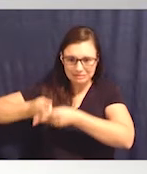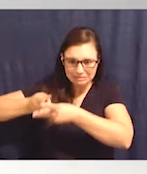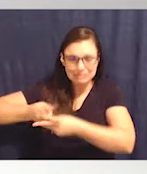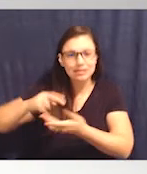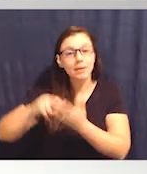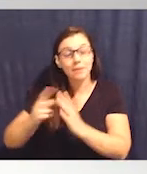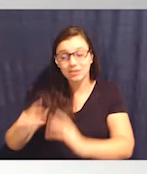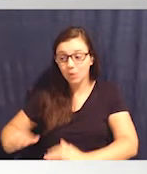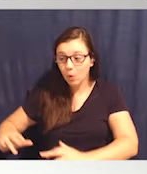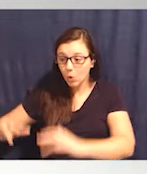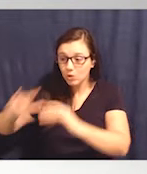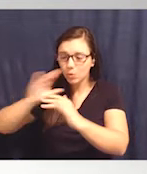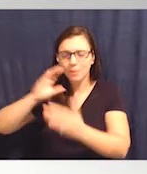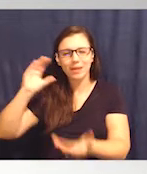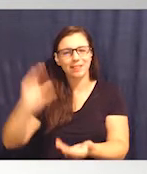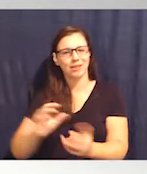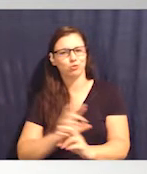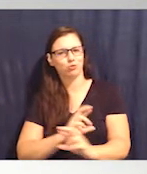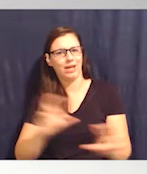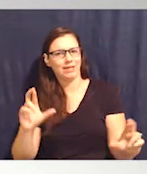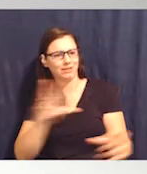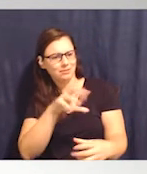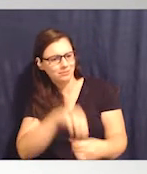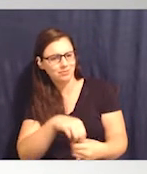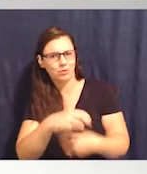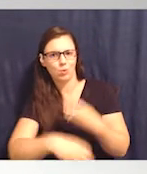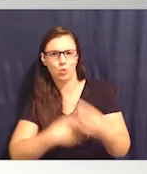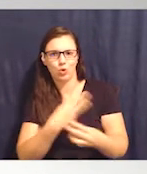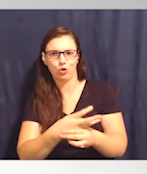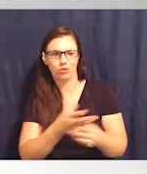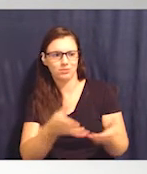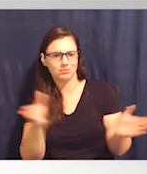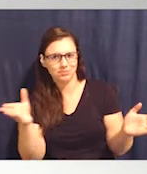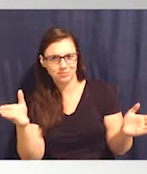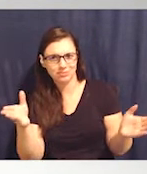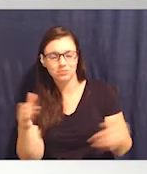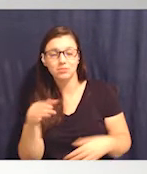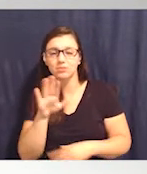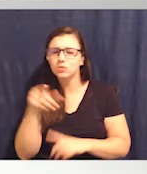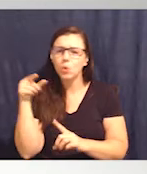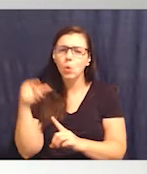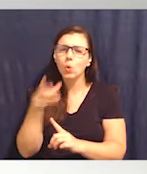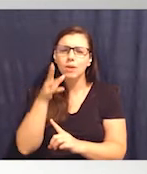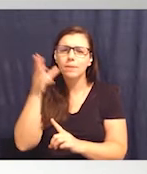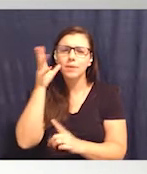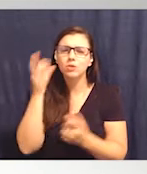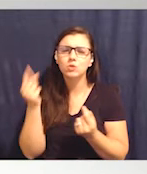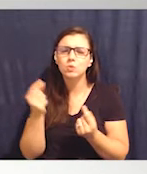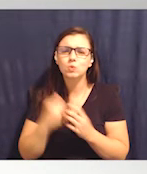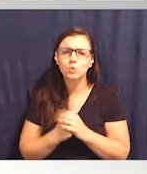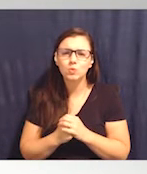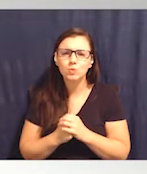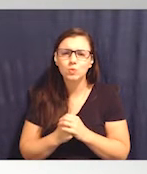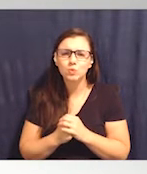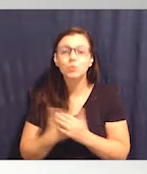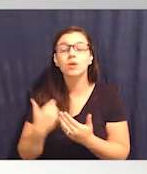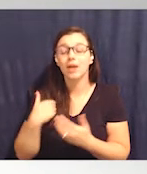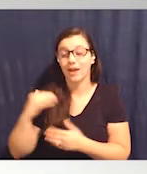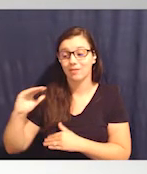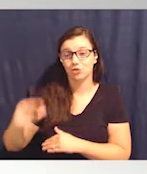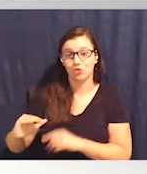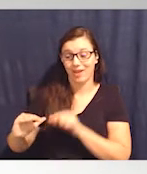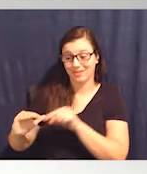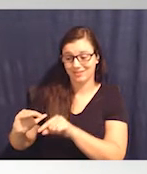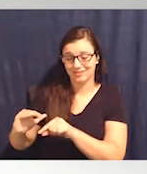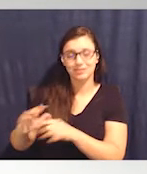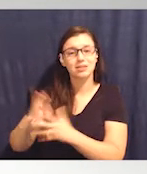participate in the world in general. And what's your goal as a parent? To have your child be as participatory as